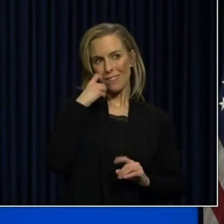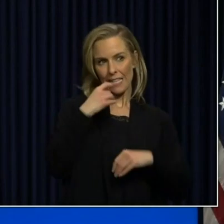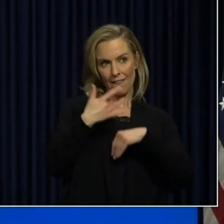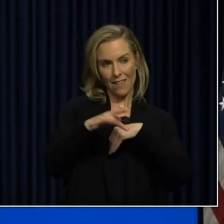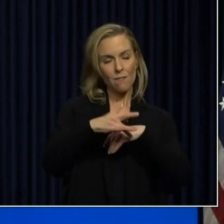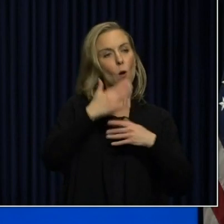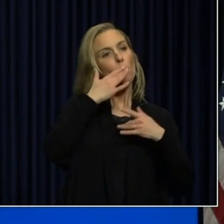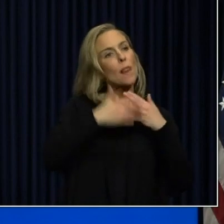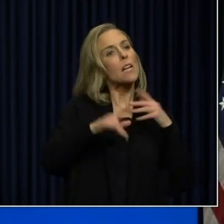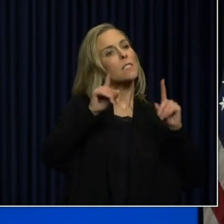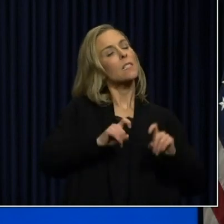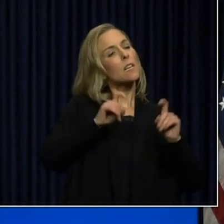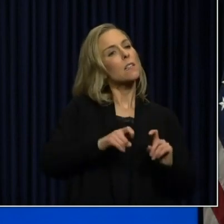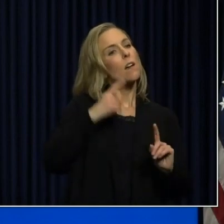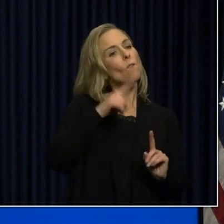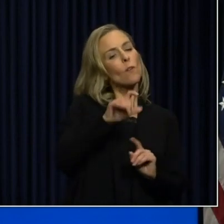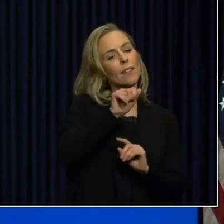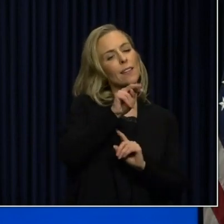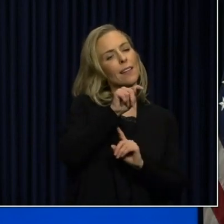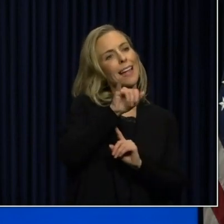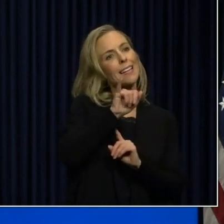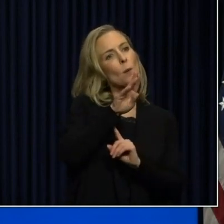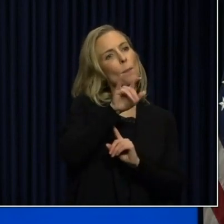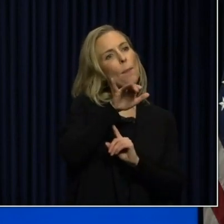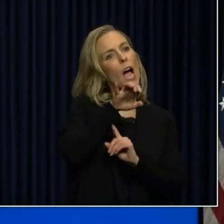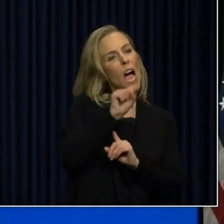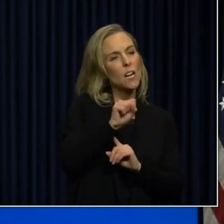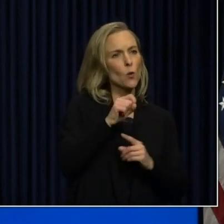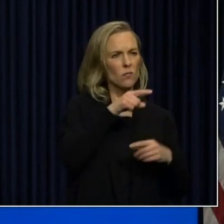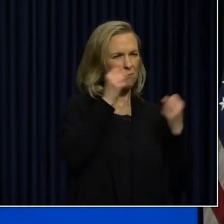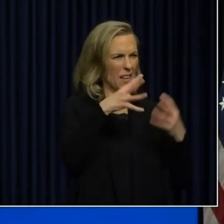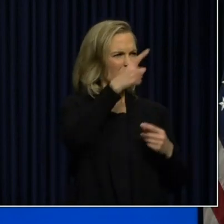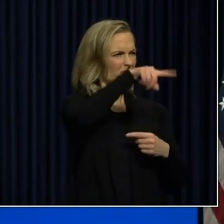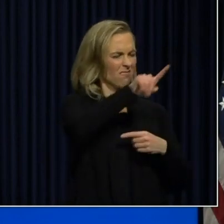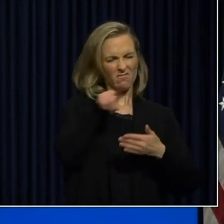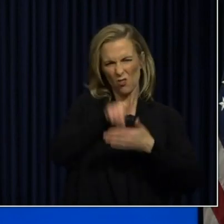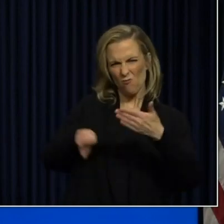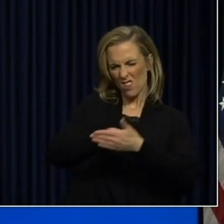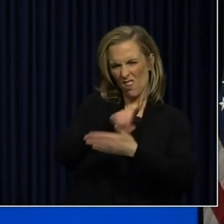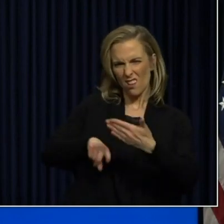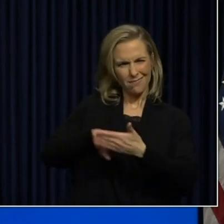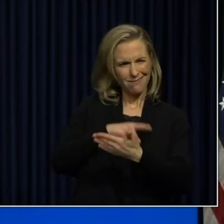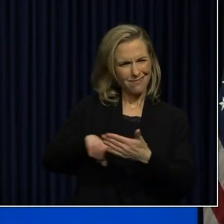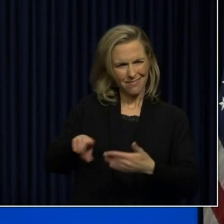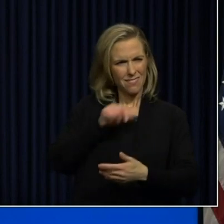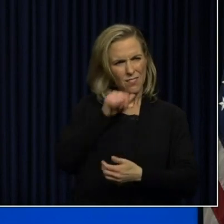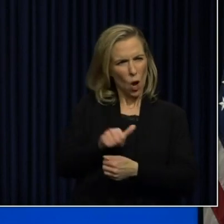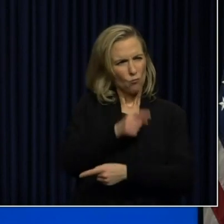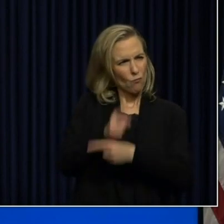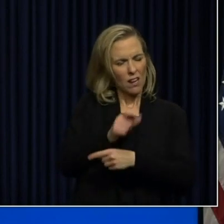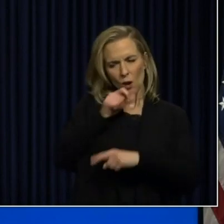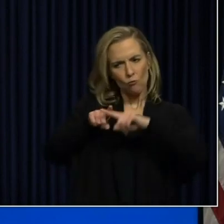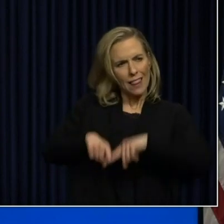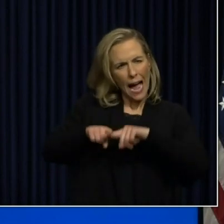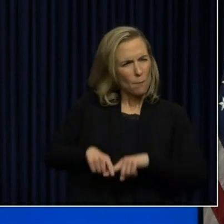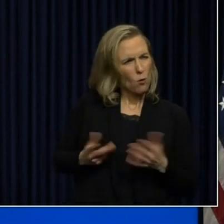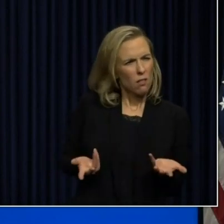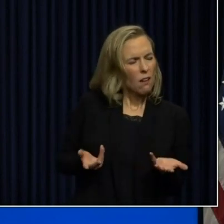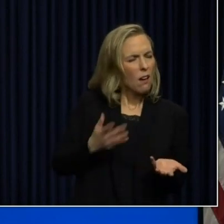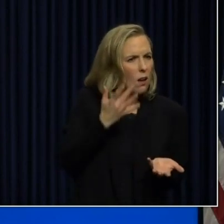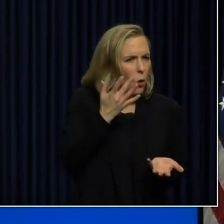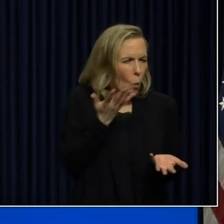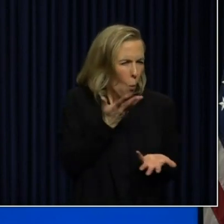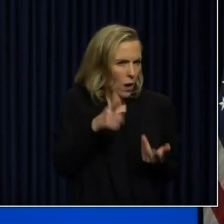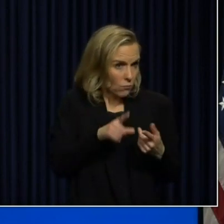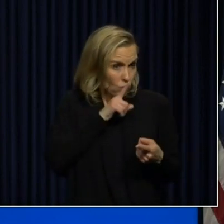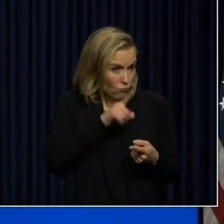blood tests for the coronavirus antibodies are being criticized by some as inaccurate or unreliable. What are my thoughts about the accuracy